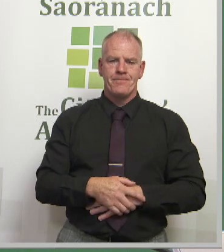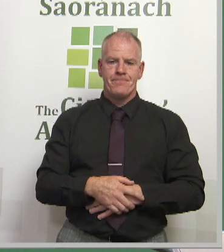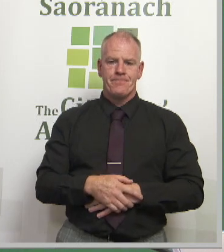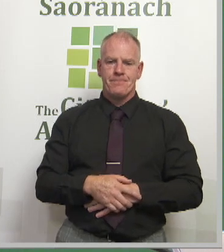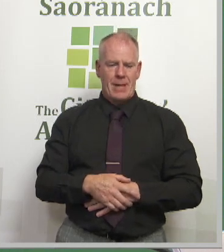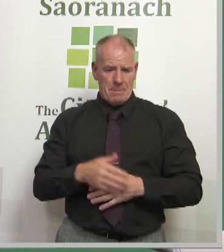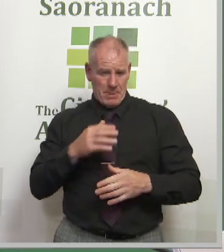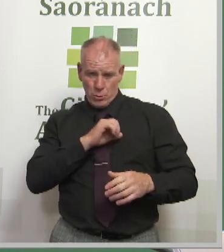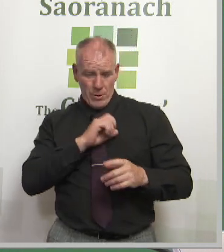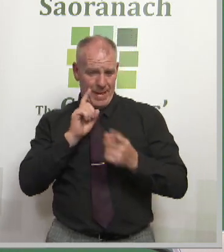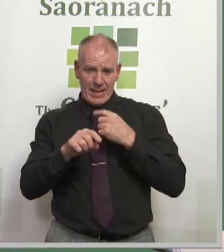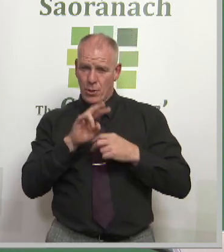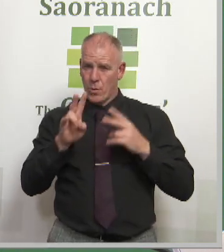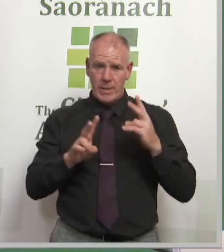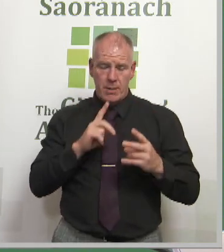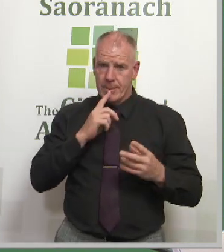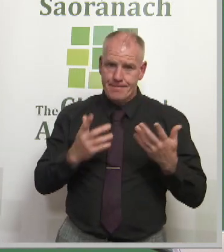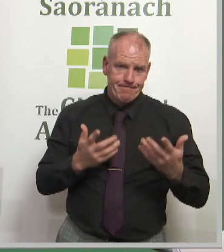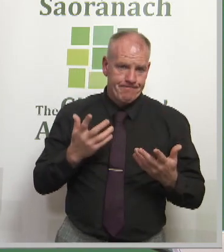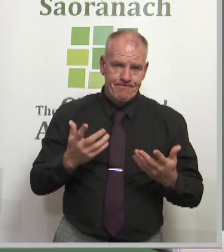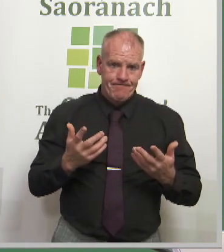So I don't know if that answers your question, but